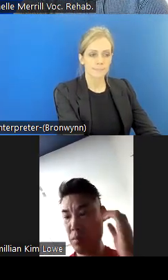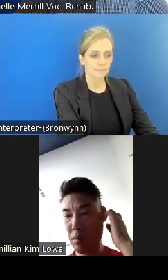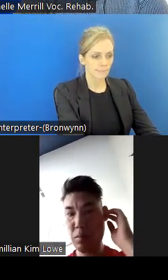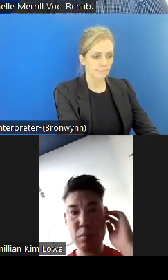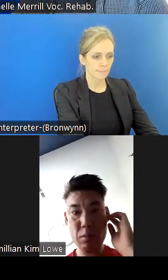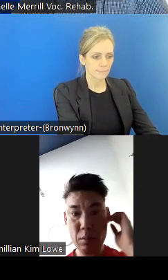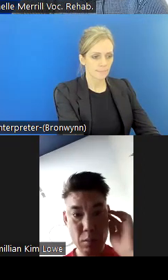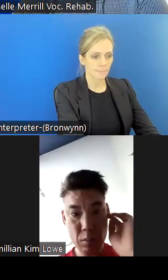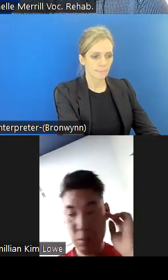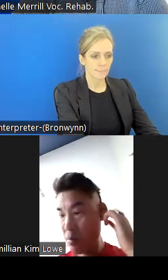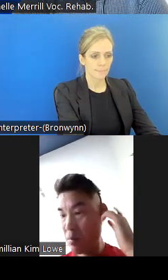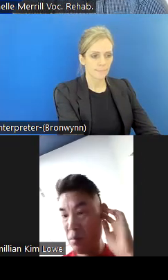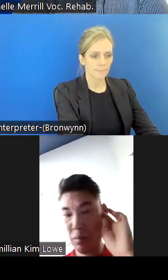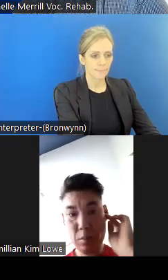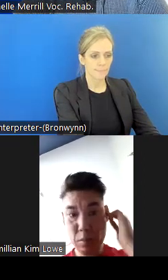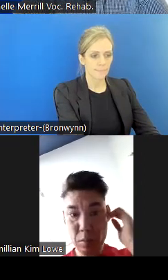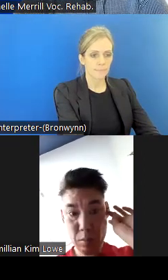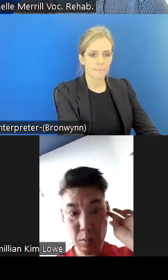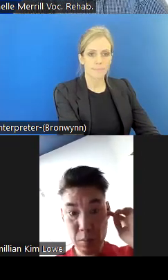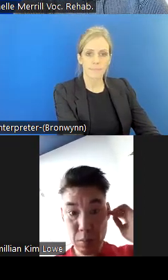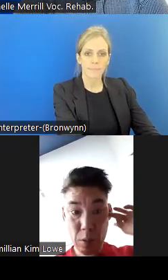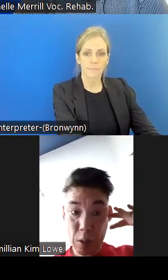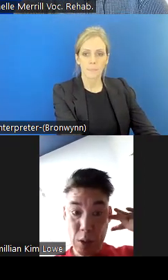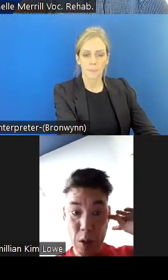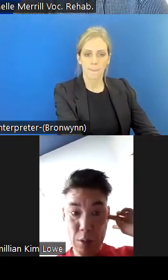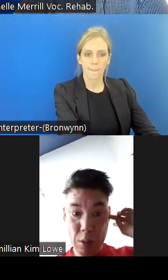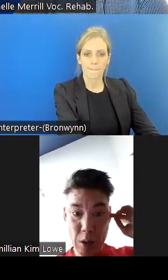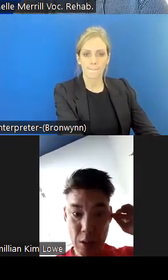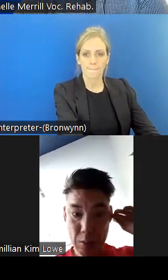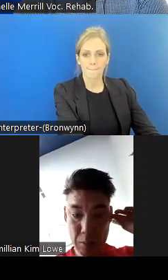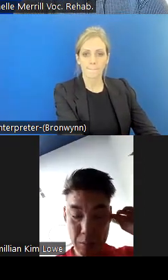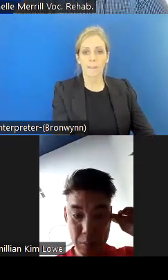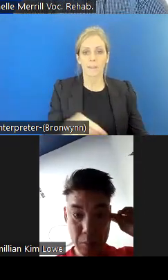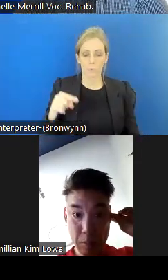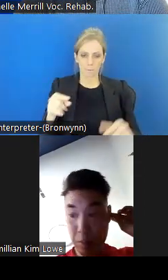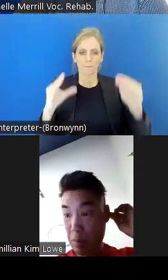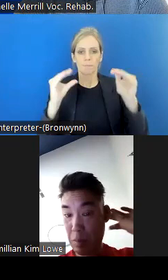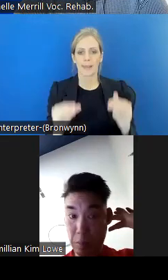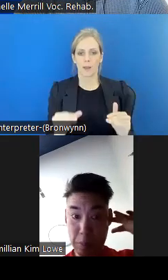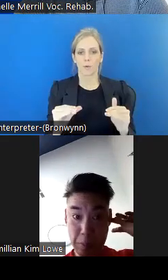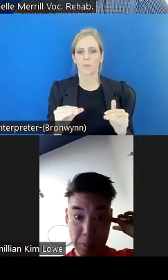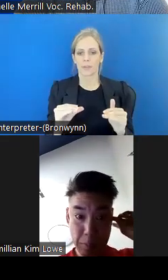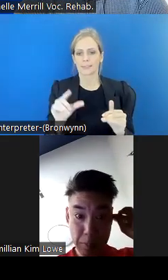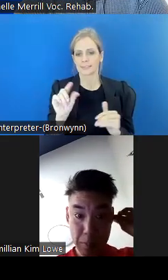This page is dedicated to services to the blind and visually impaired. Again, it has an apply here.